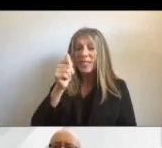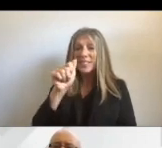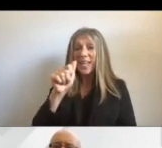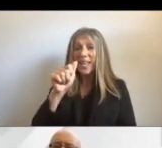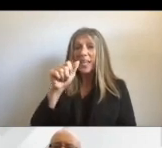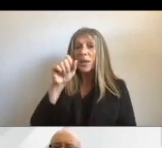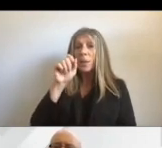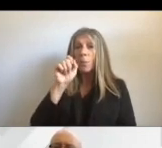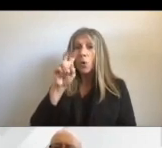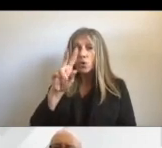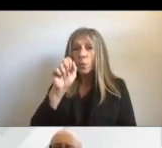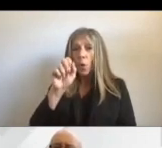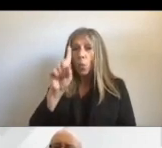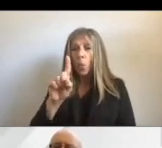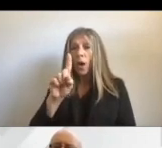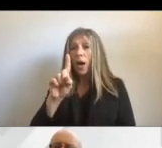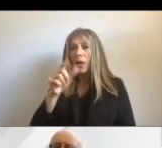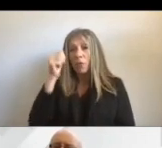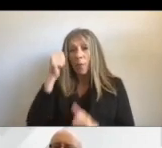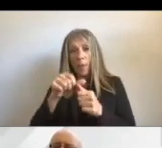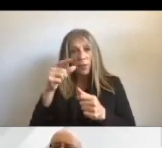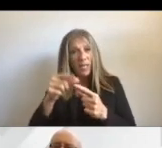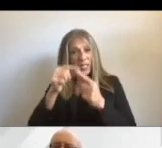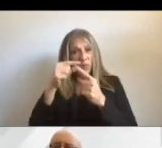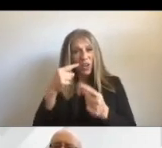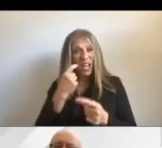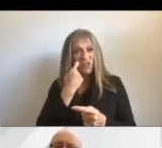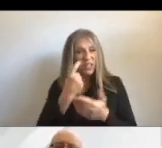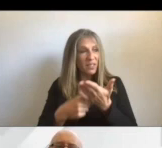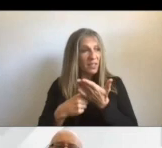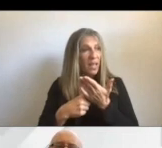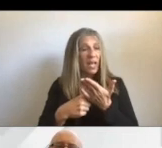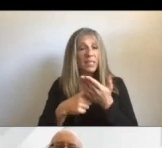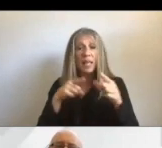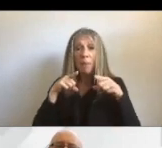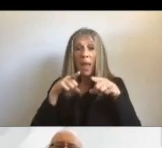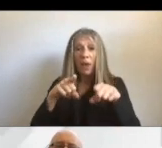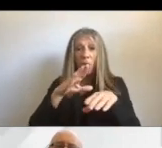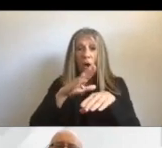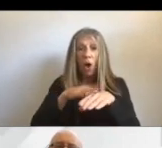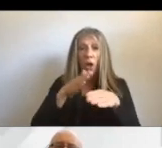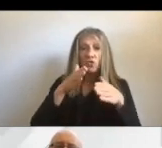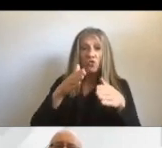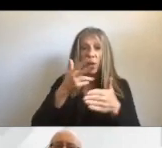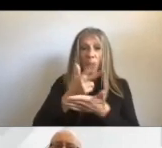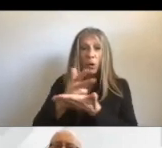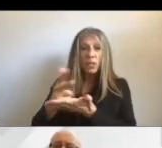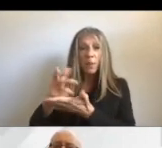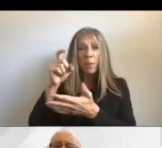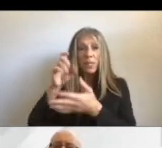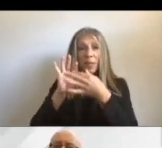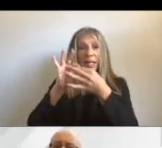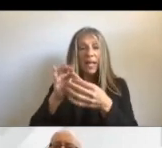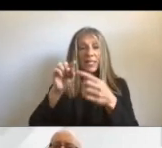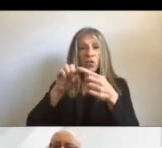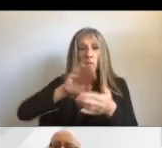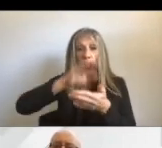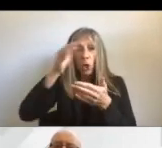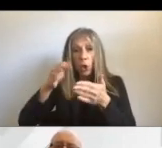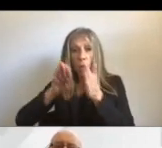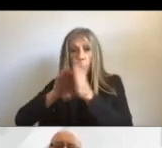advisory, or was mentioned in the proposed rule, but wasn't a full-on requirement, is where provided if there are